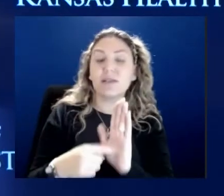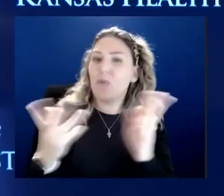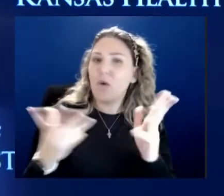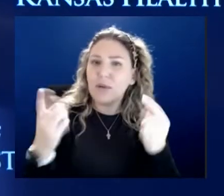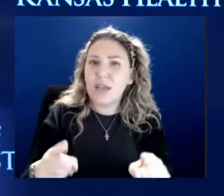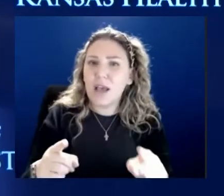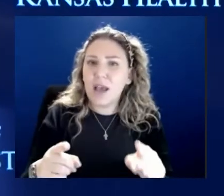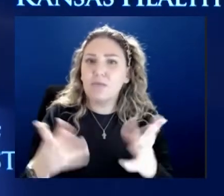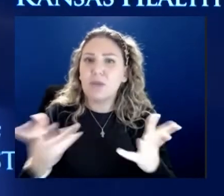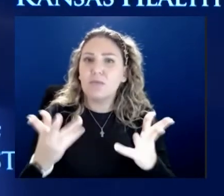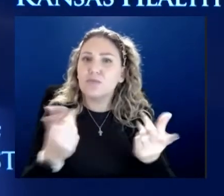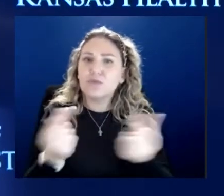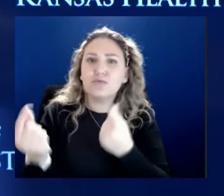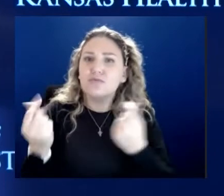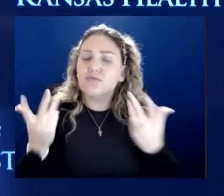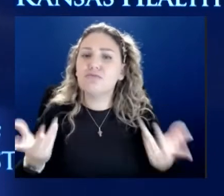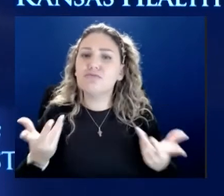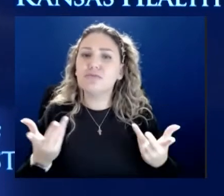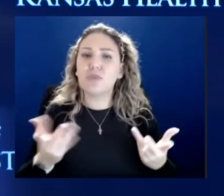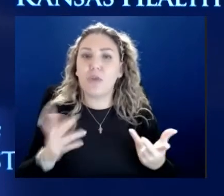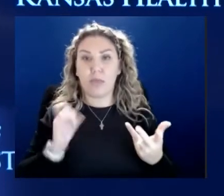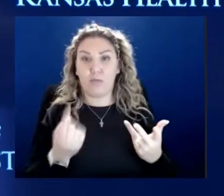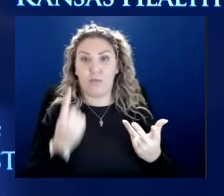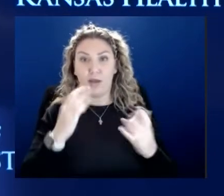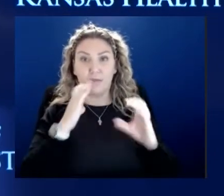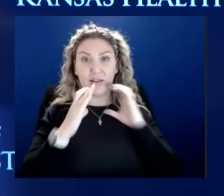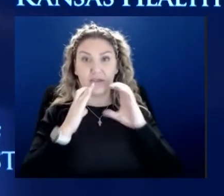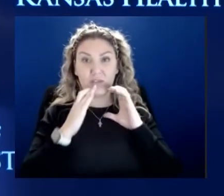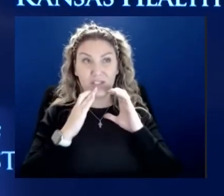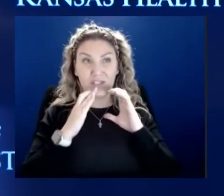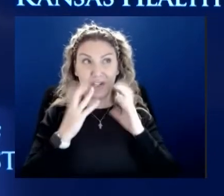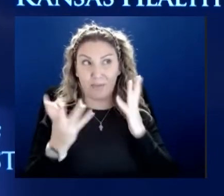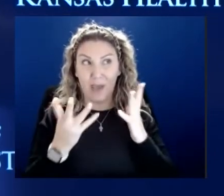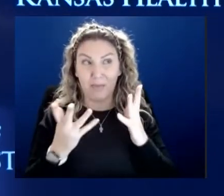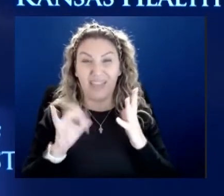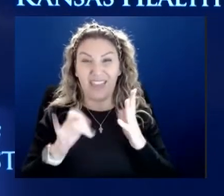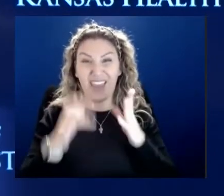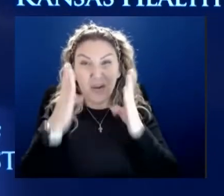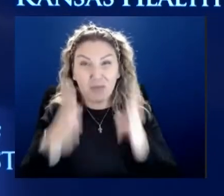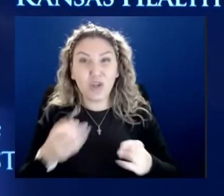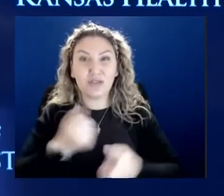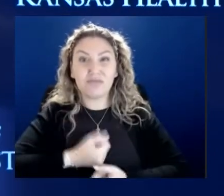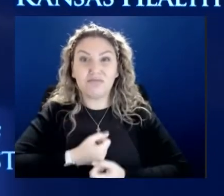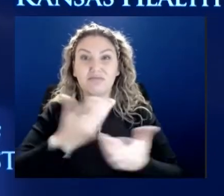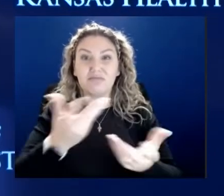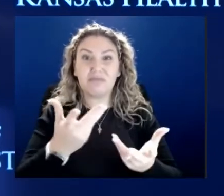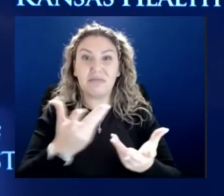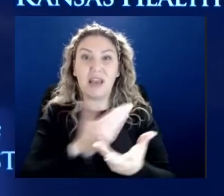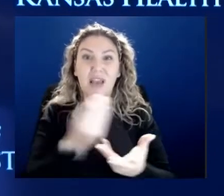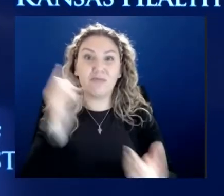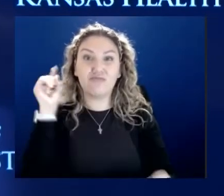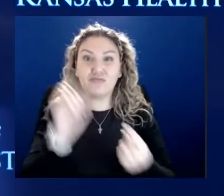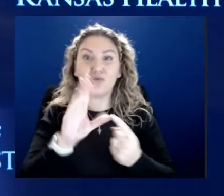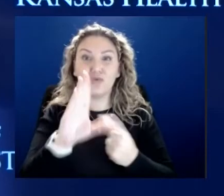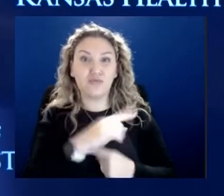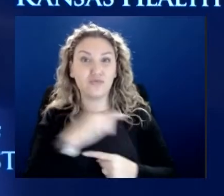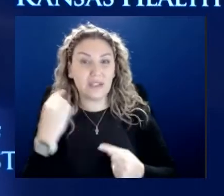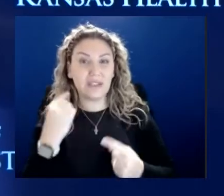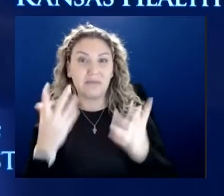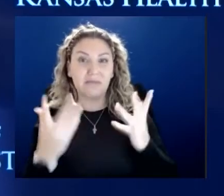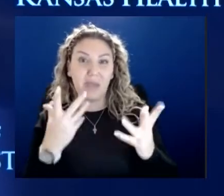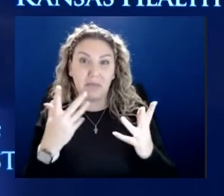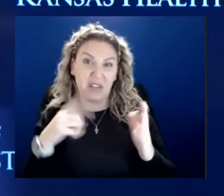that one conversation may be the conversation that a person can open up, and maybe you've reduced that person's risk of attempting or completing a suicide. Check